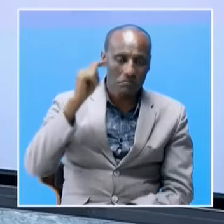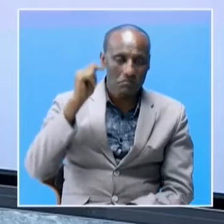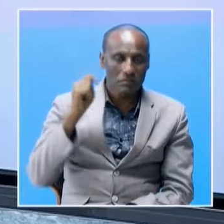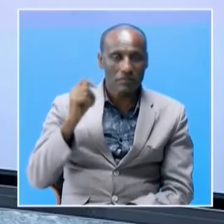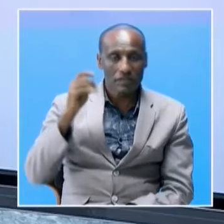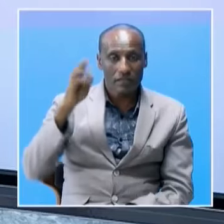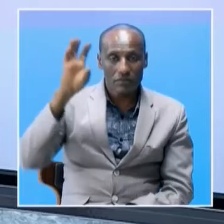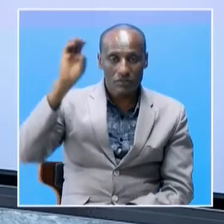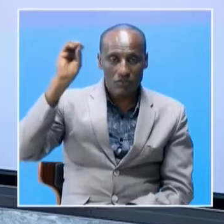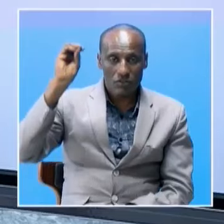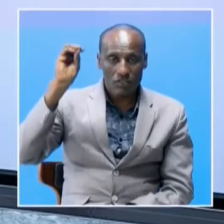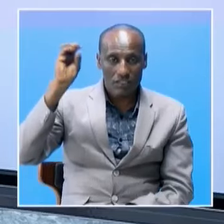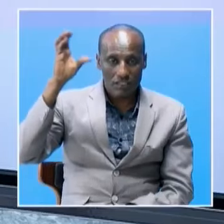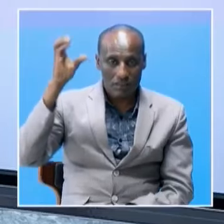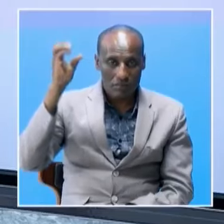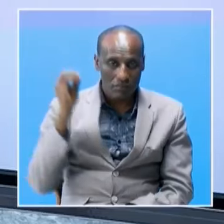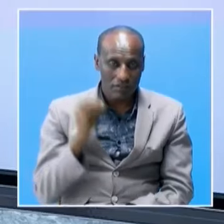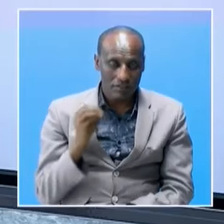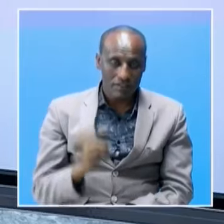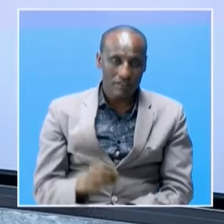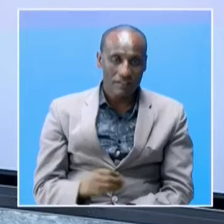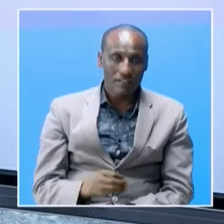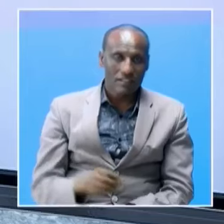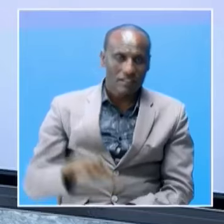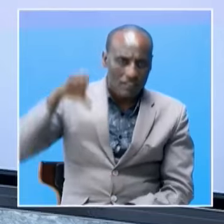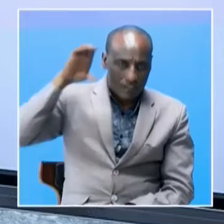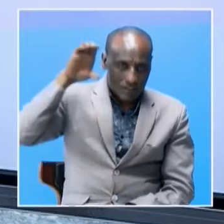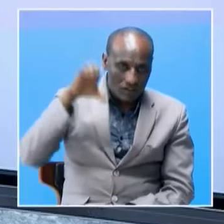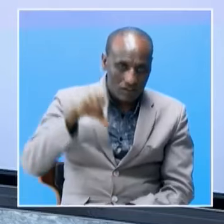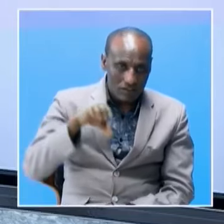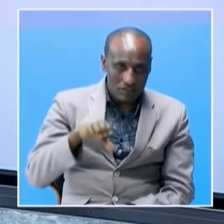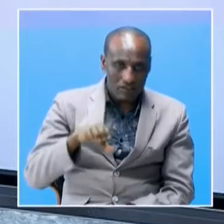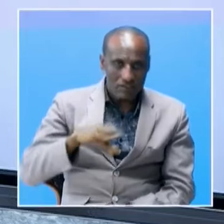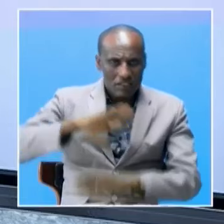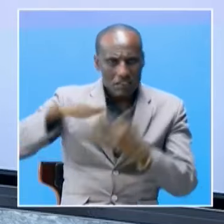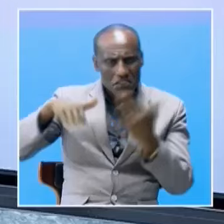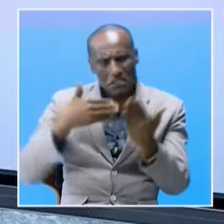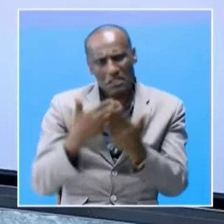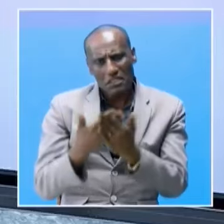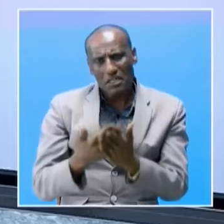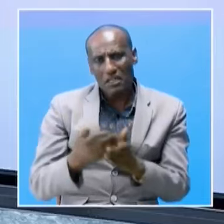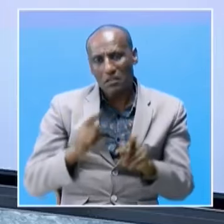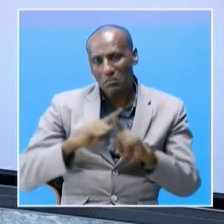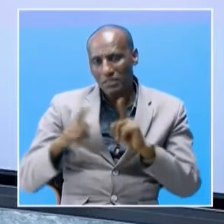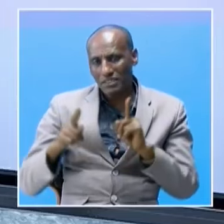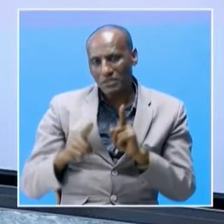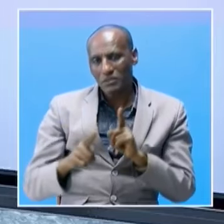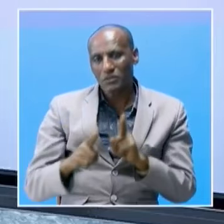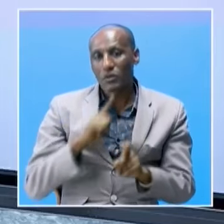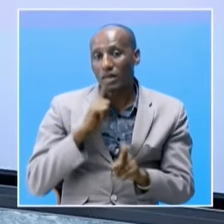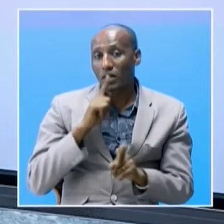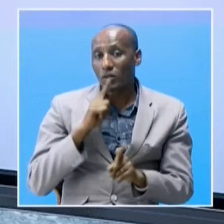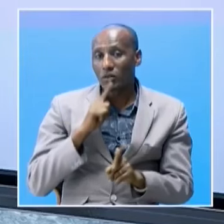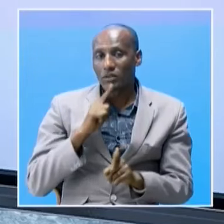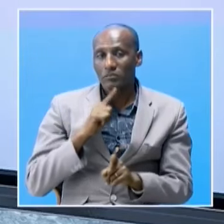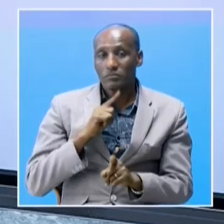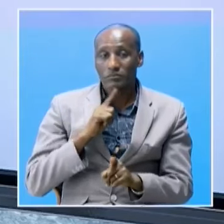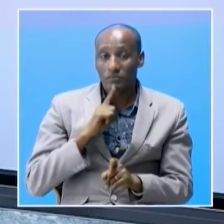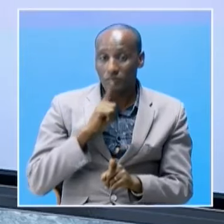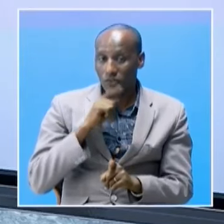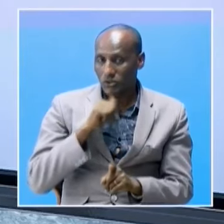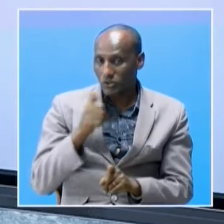40%. And in the case of could, it is general but uncertain, something which is not